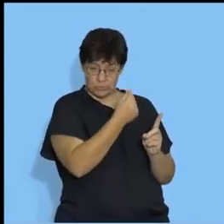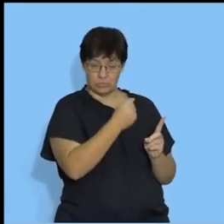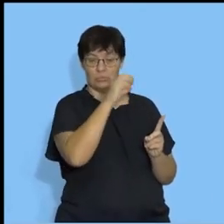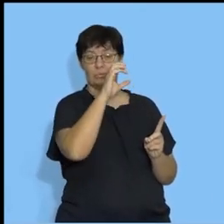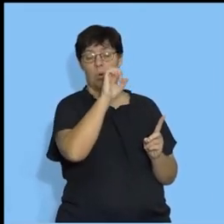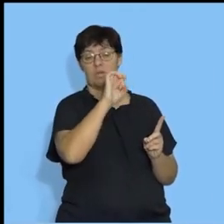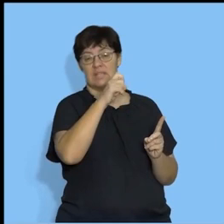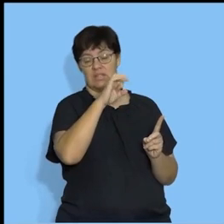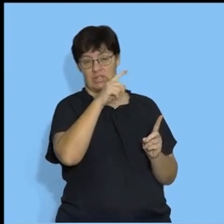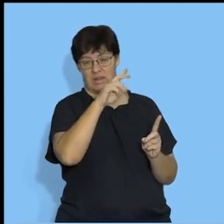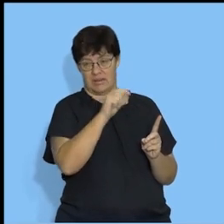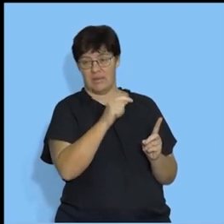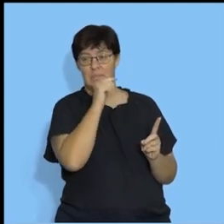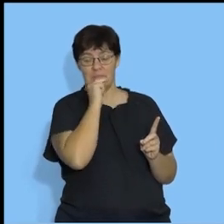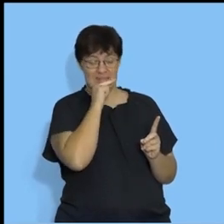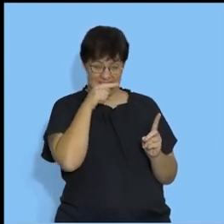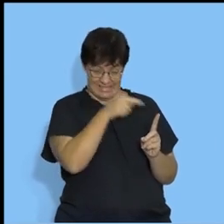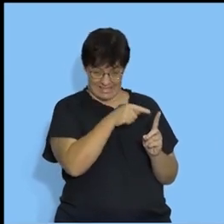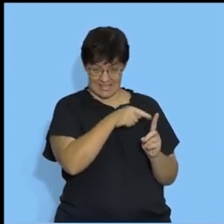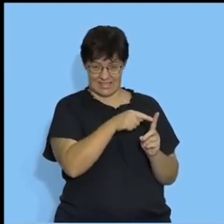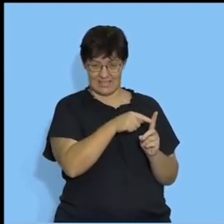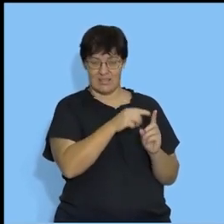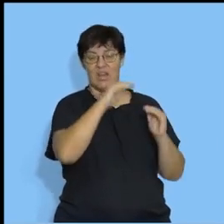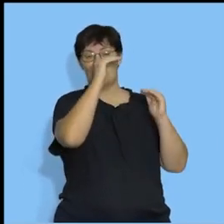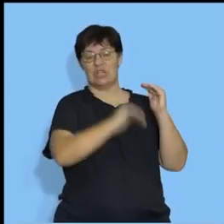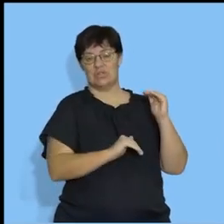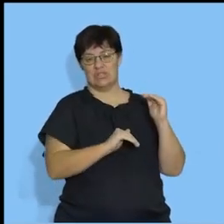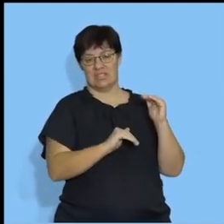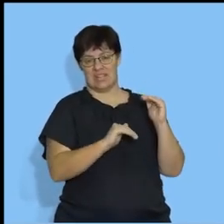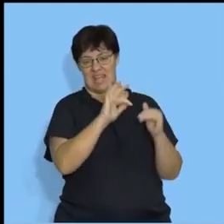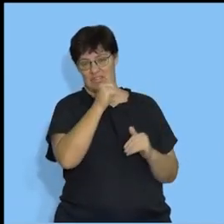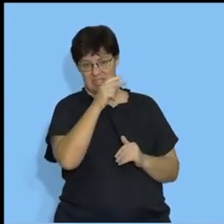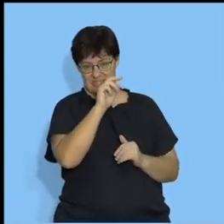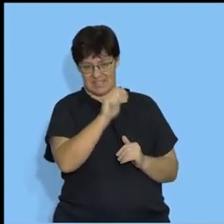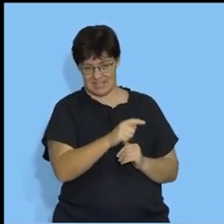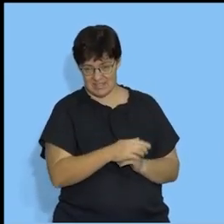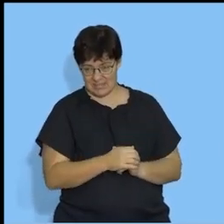zinc becomes our reducing agent, okay?